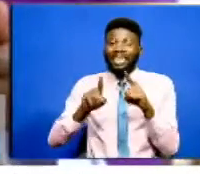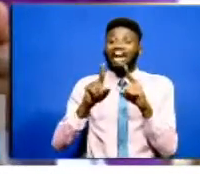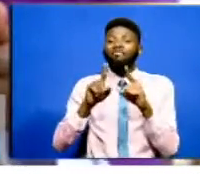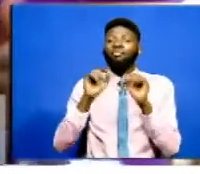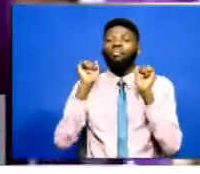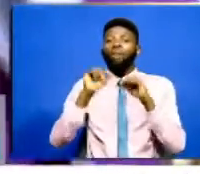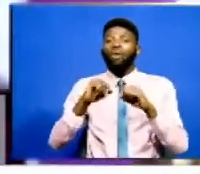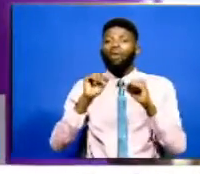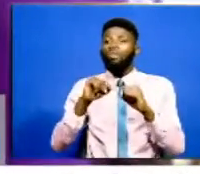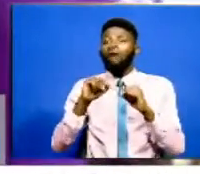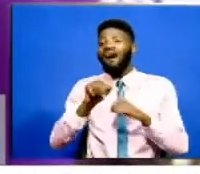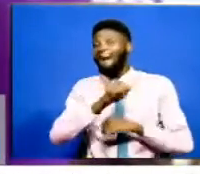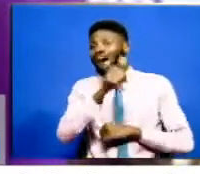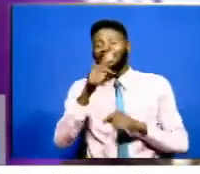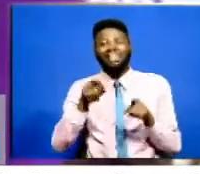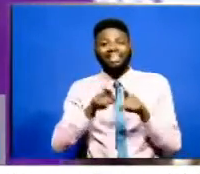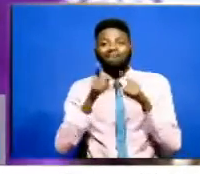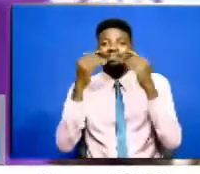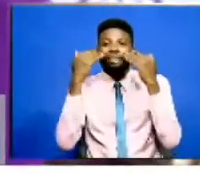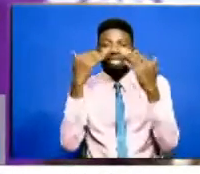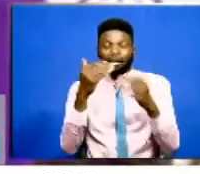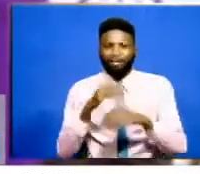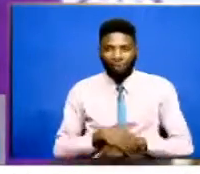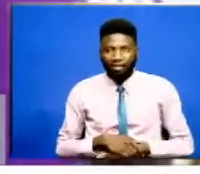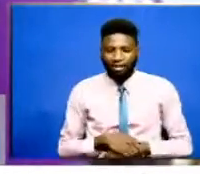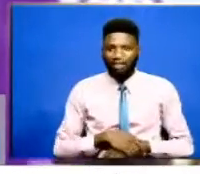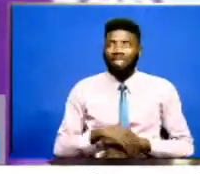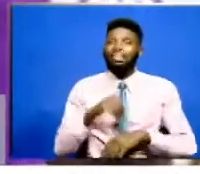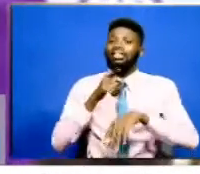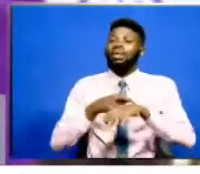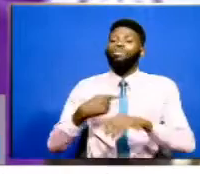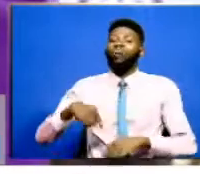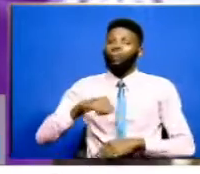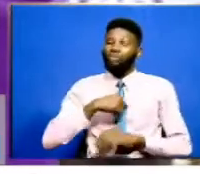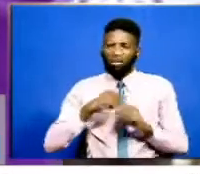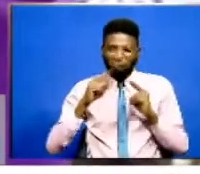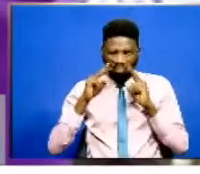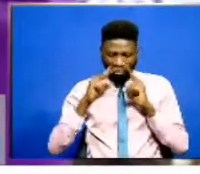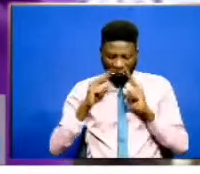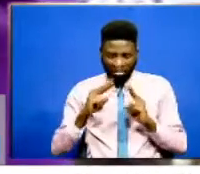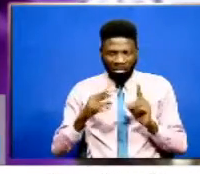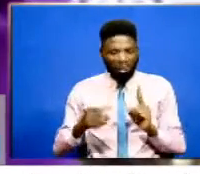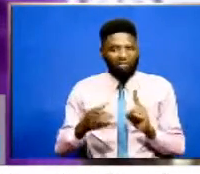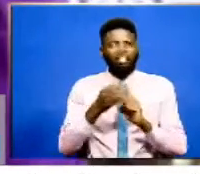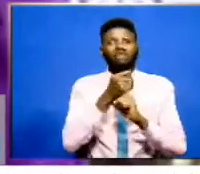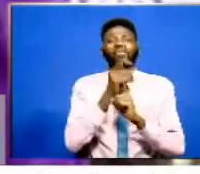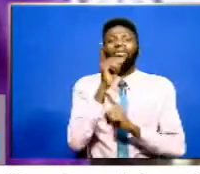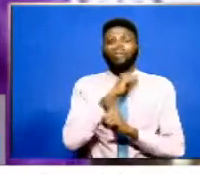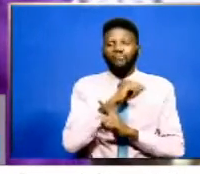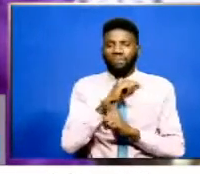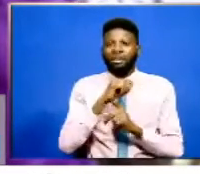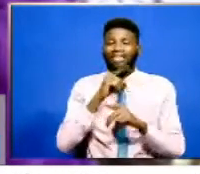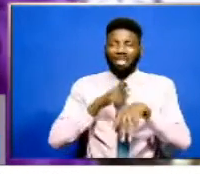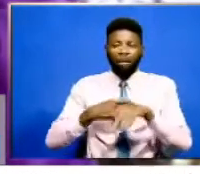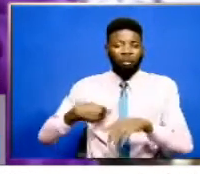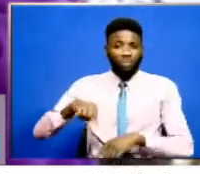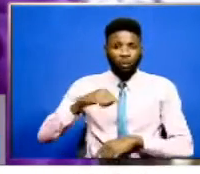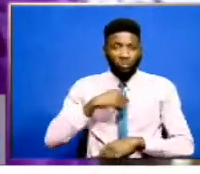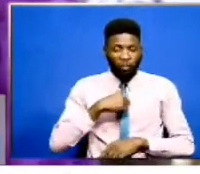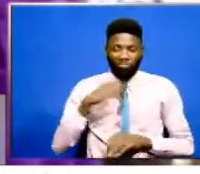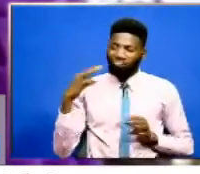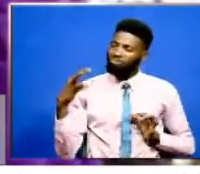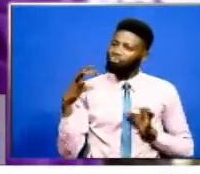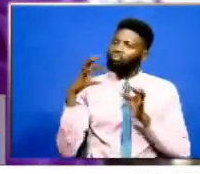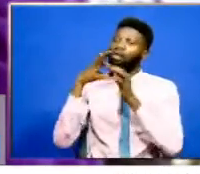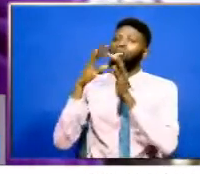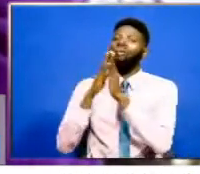others. When we have drawn the peace, when we have drawn the union with God through prayer and